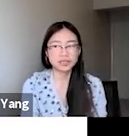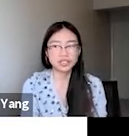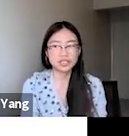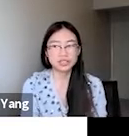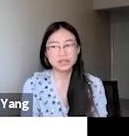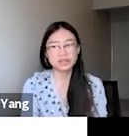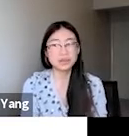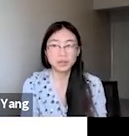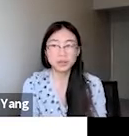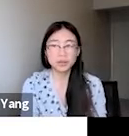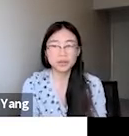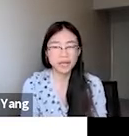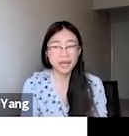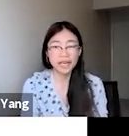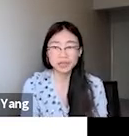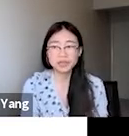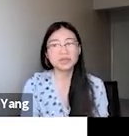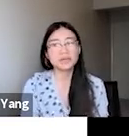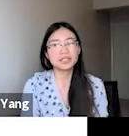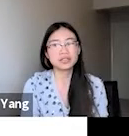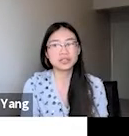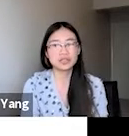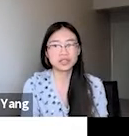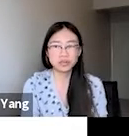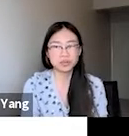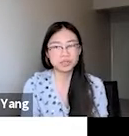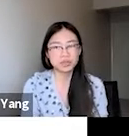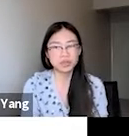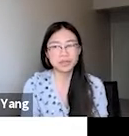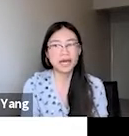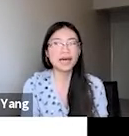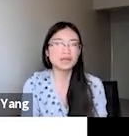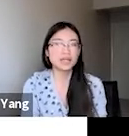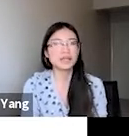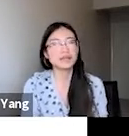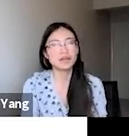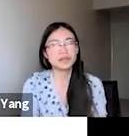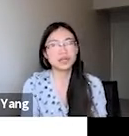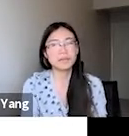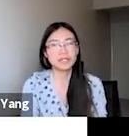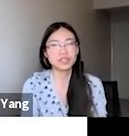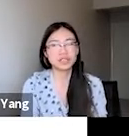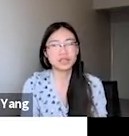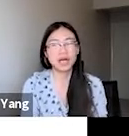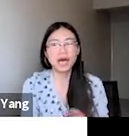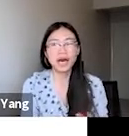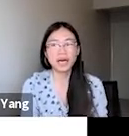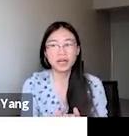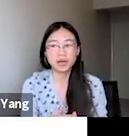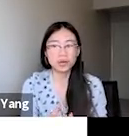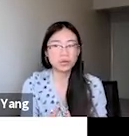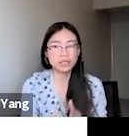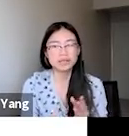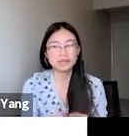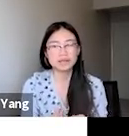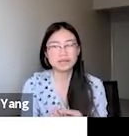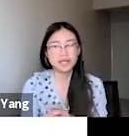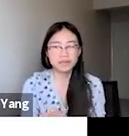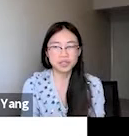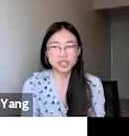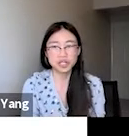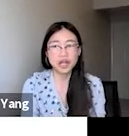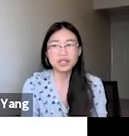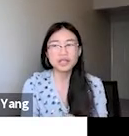the texture, this is smooth. And she also mentioned the scoop that out. And then also mentioned the cold, this